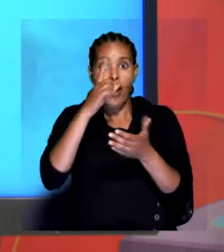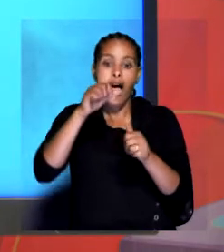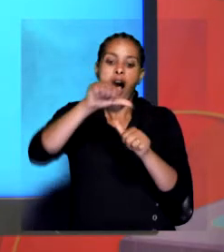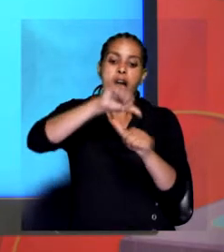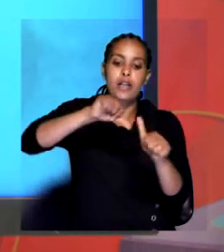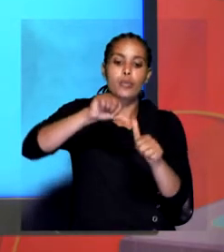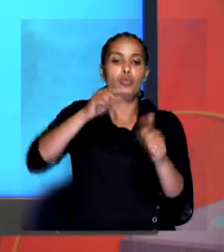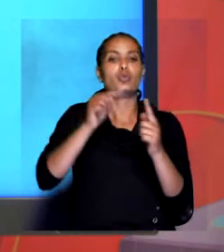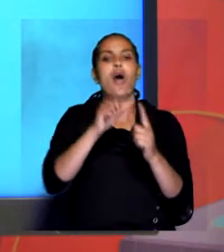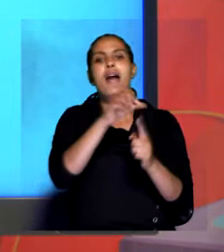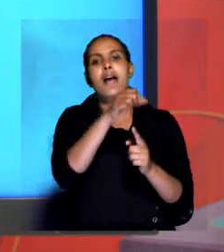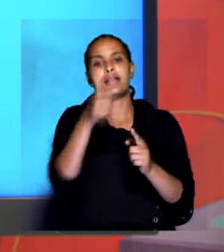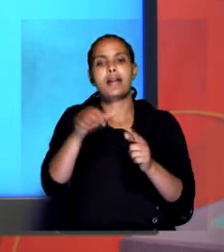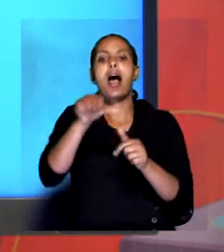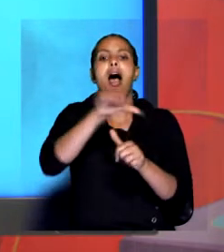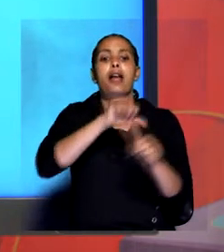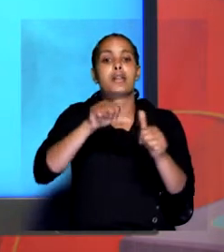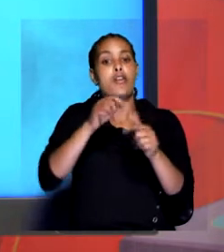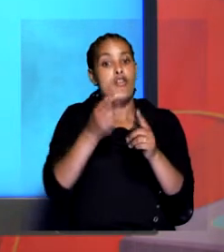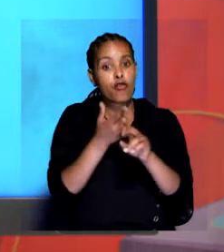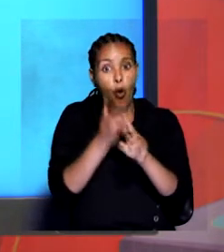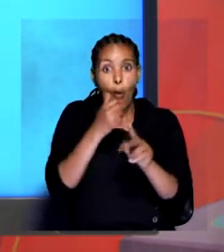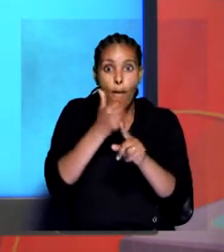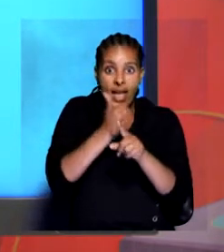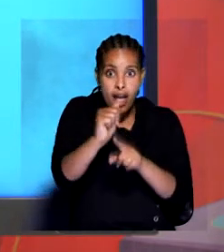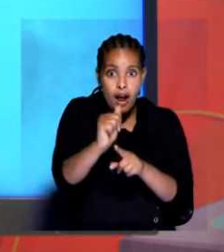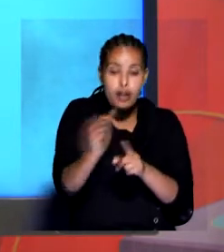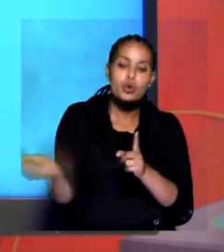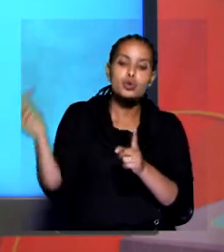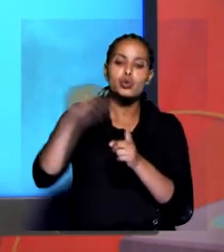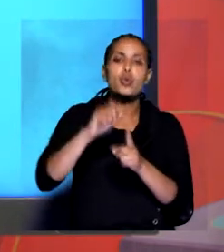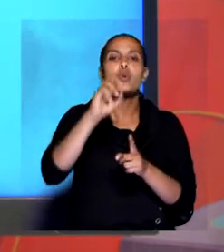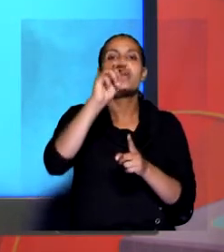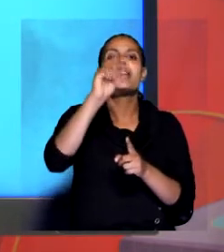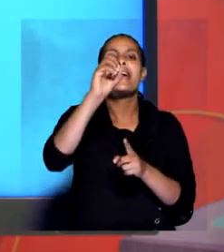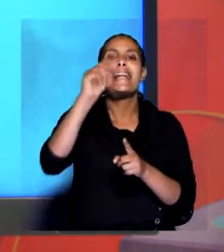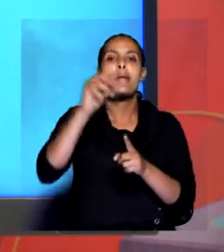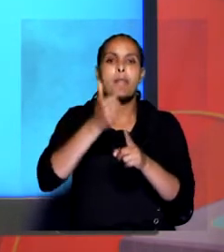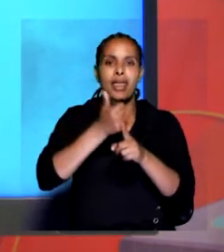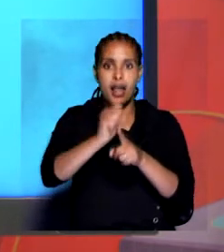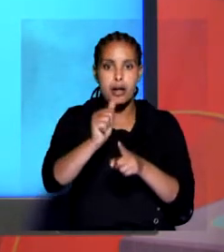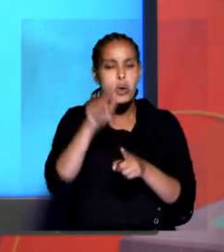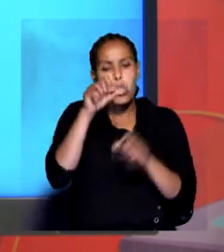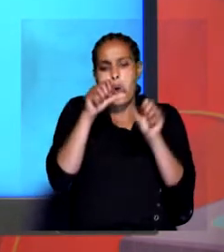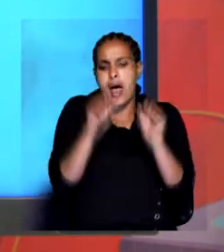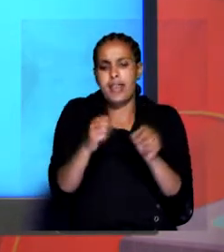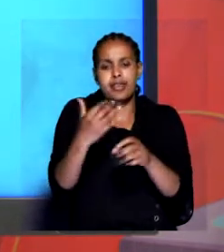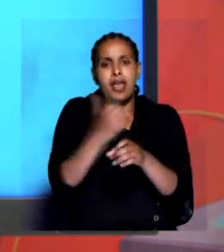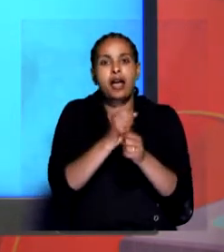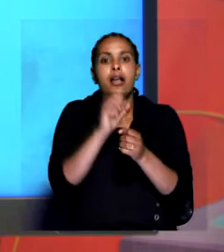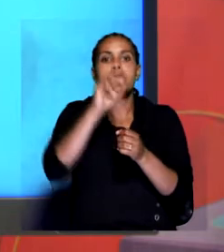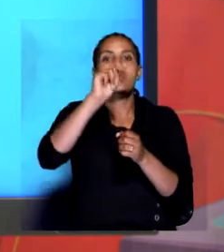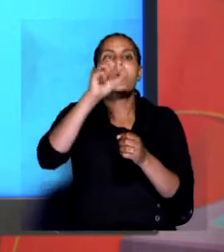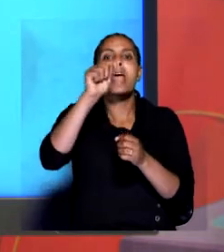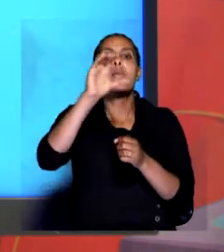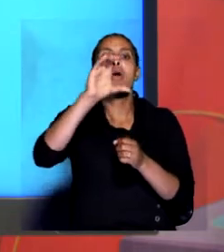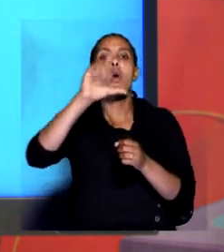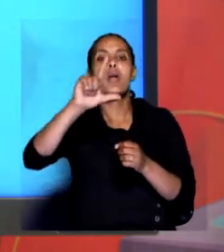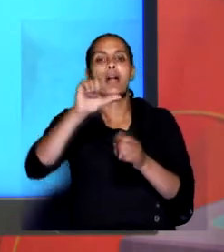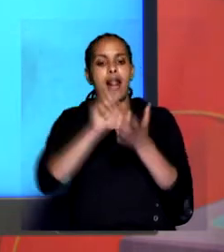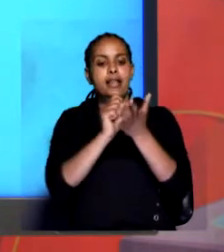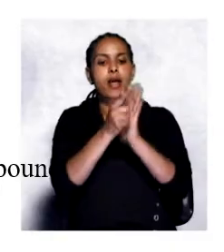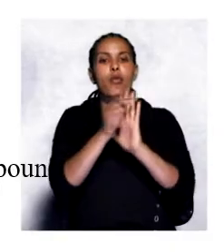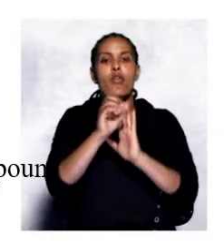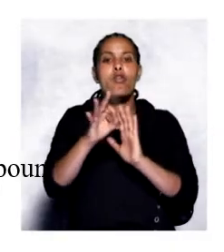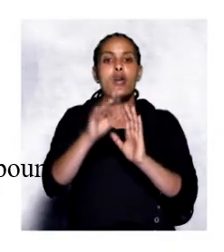into another, from metal into non-metal. You can take sodium chloride as an